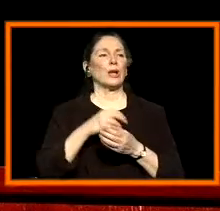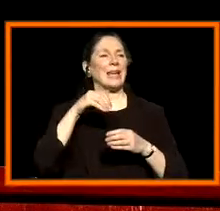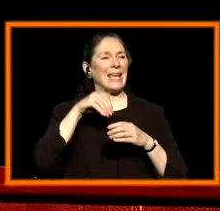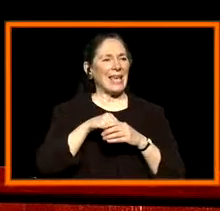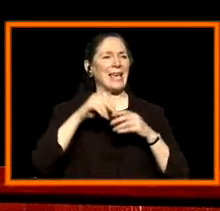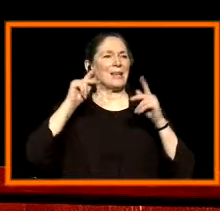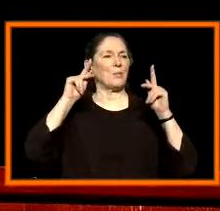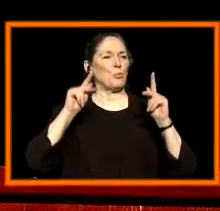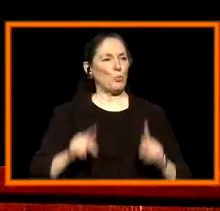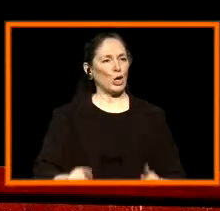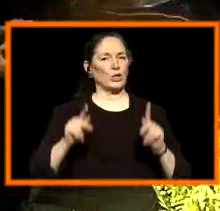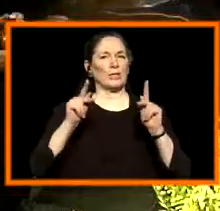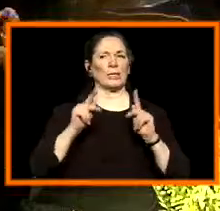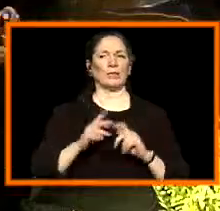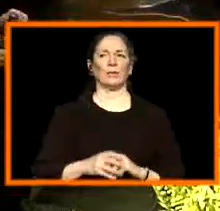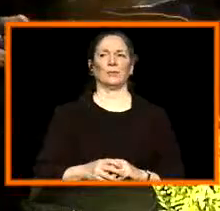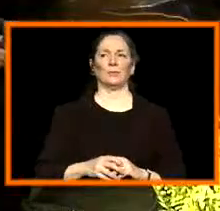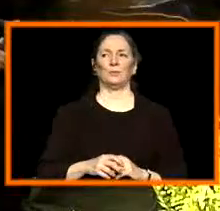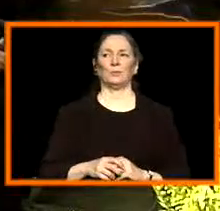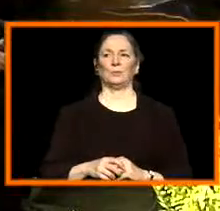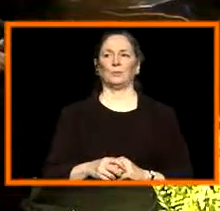in person.